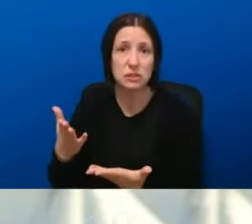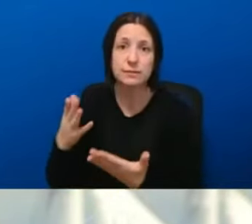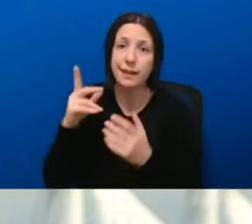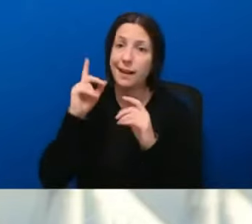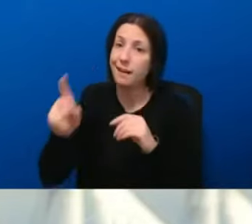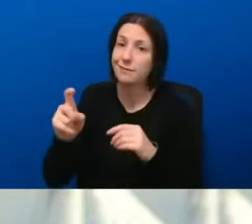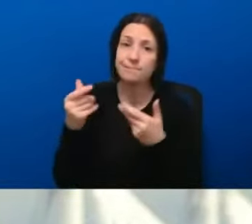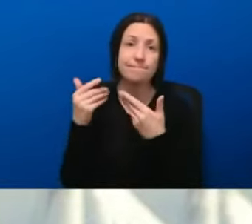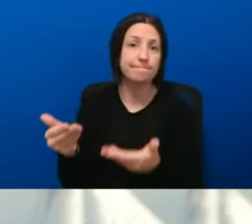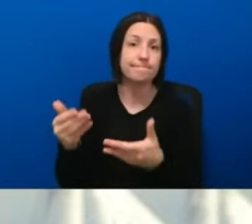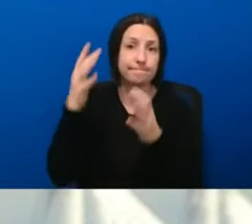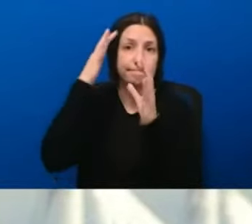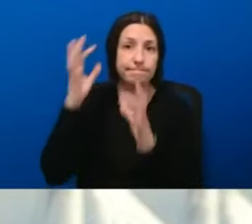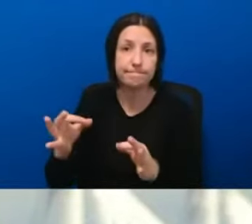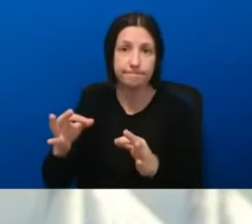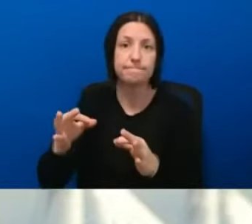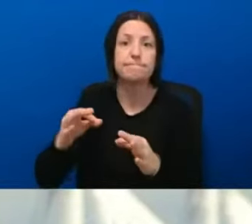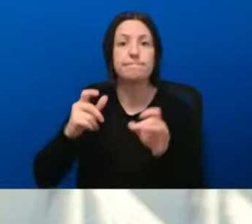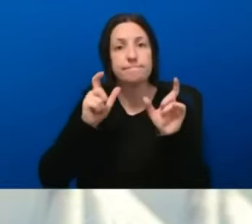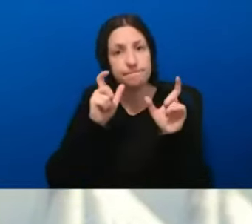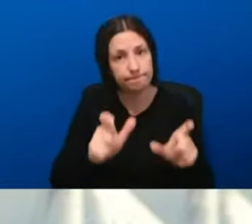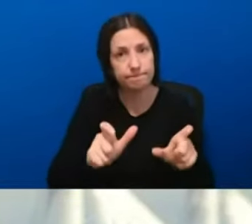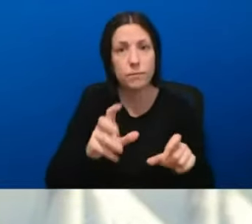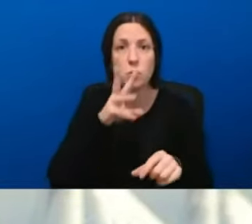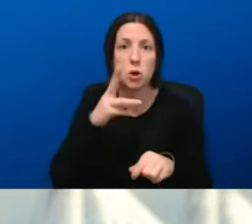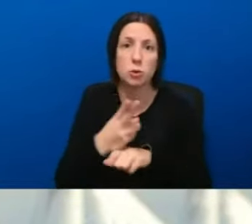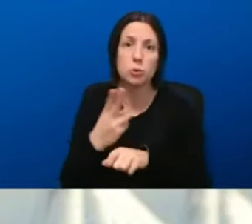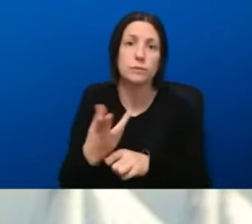has been necessary.